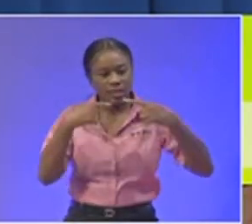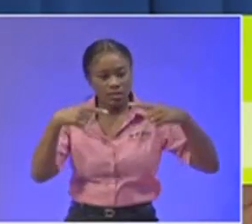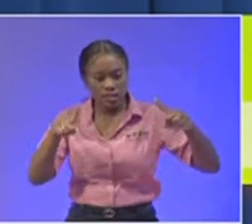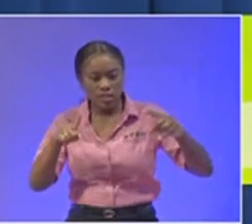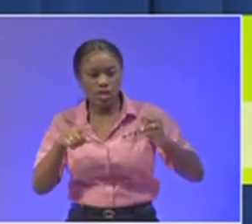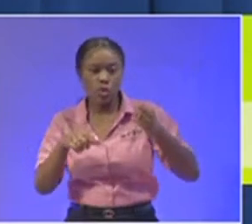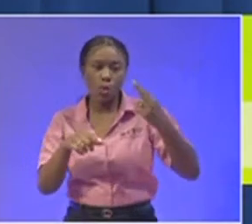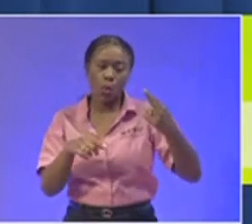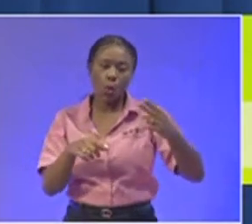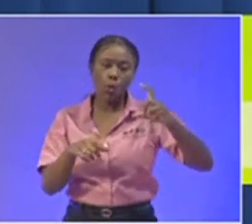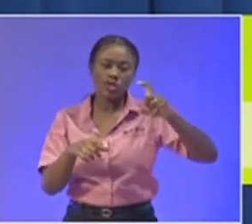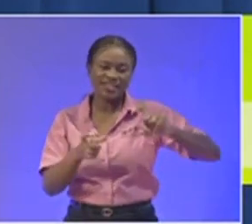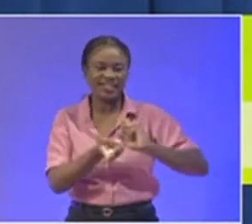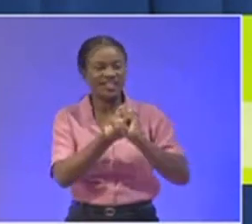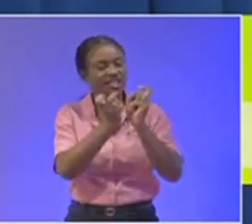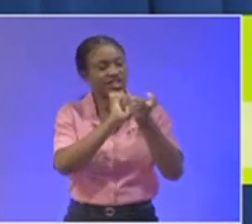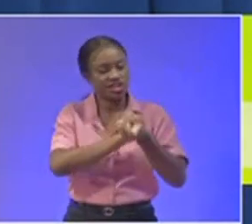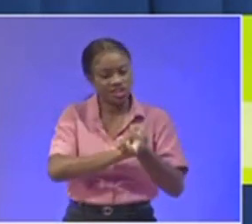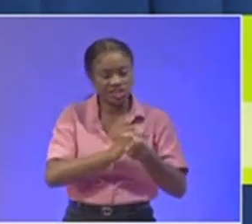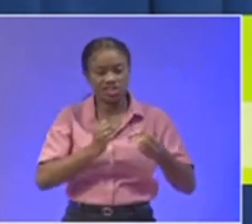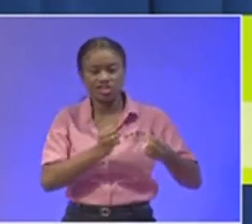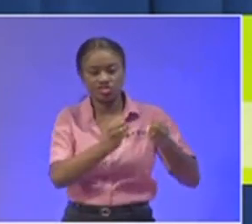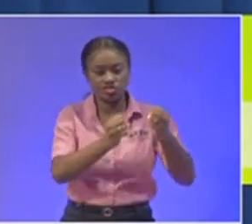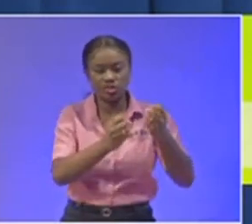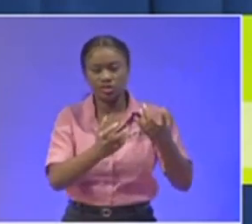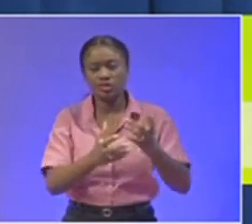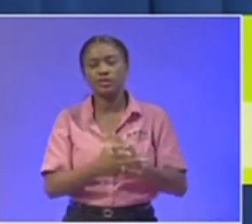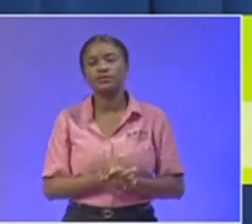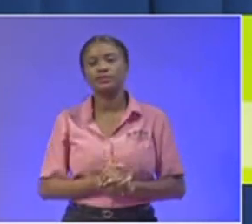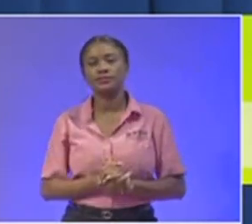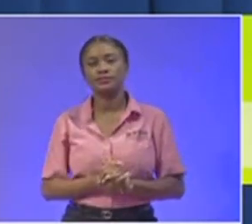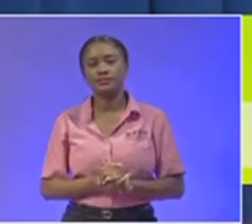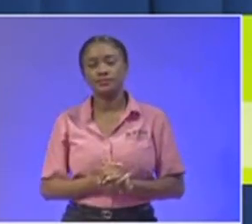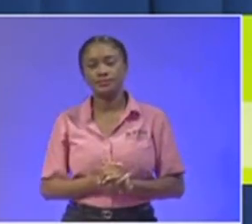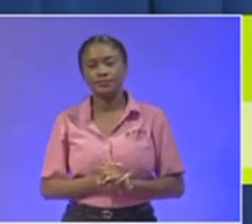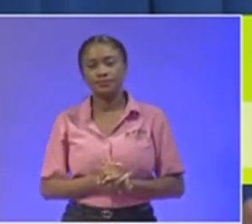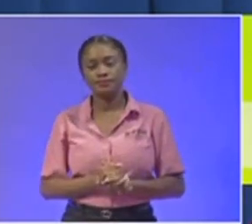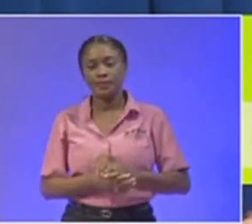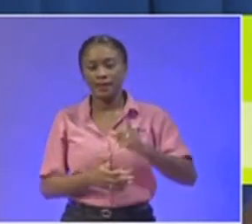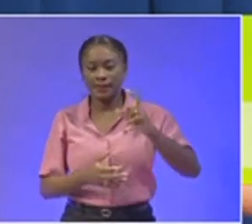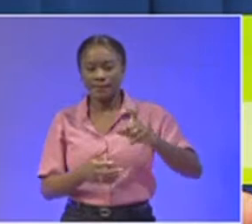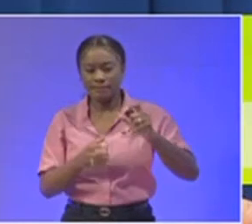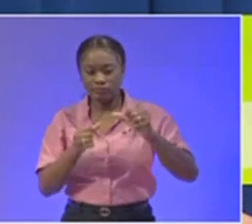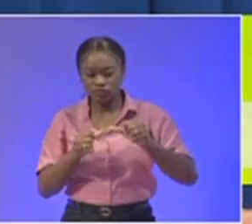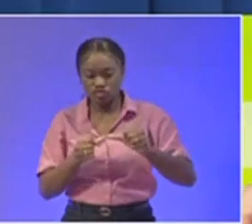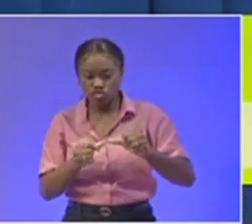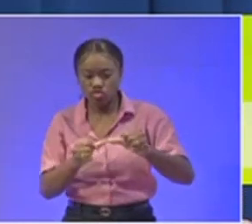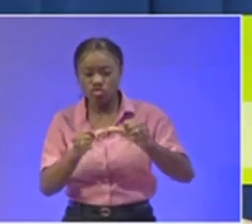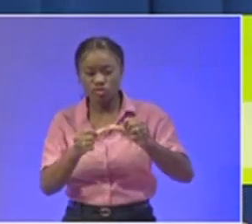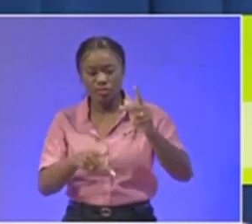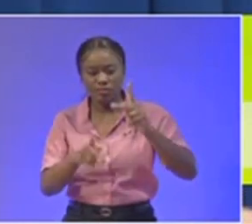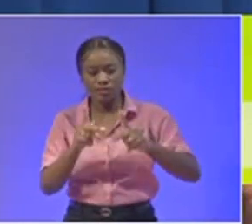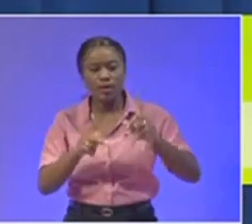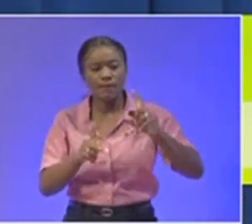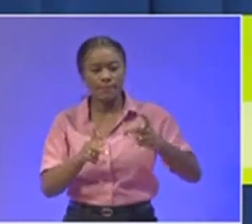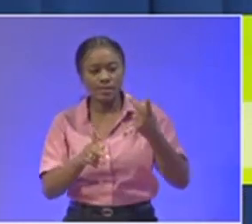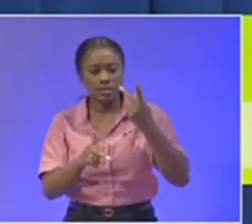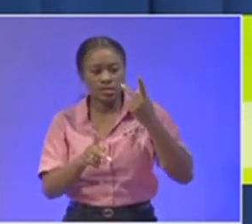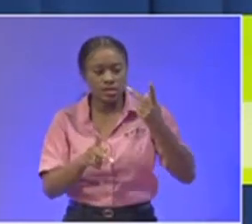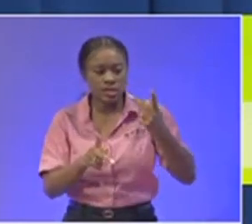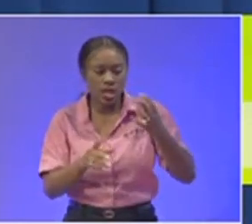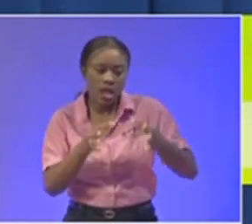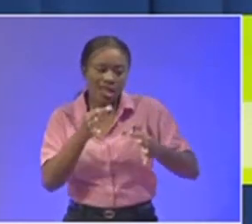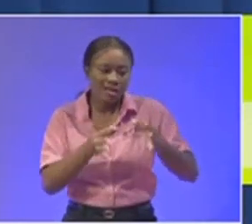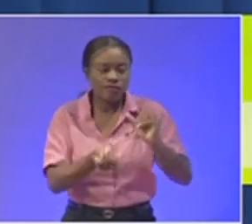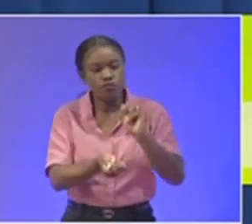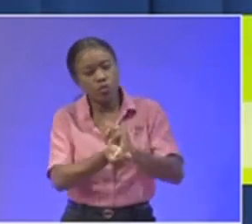you can address that as quickly as possible. And it has to be not clogged in a system where people can't get the feedback when they need it, because